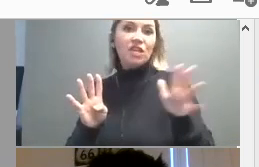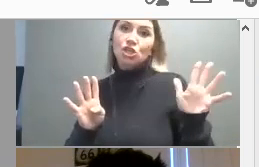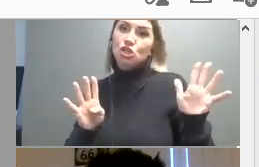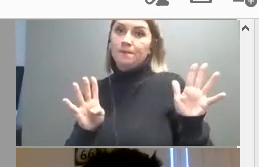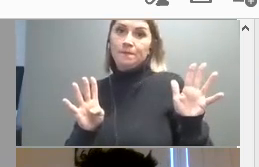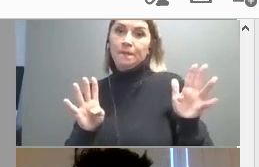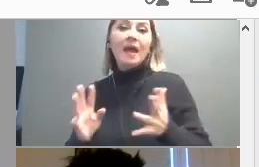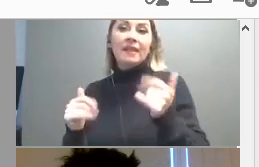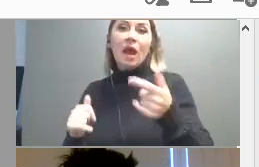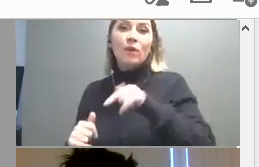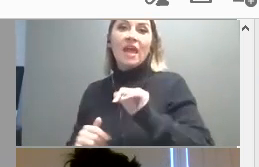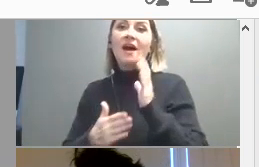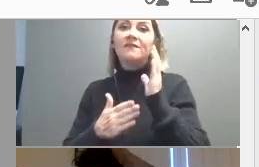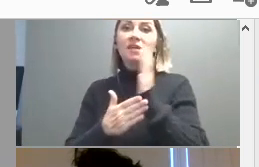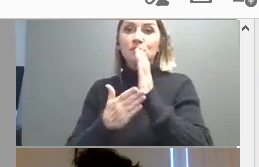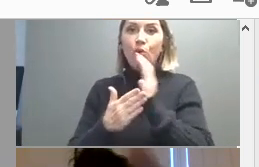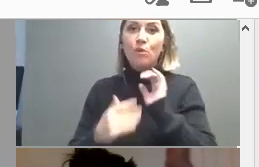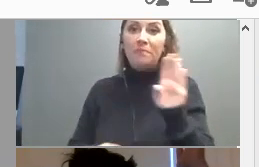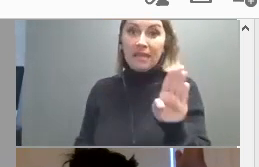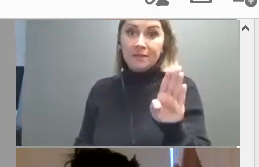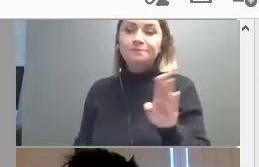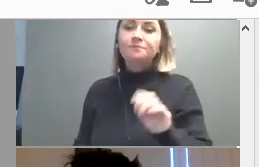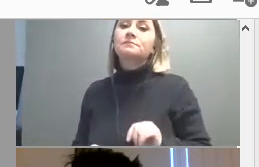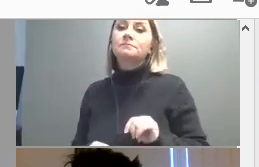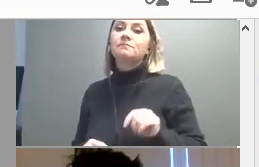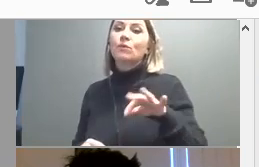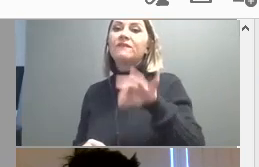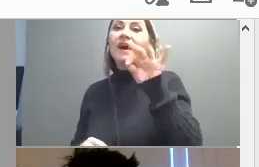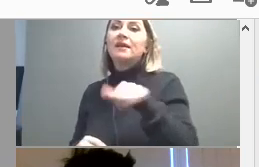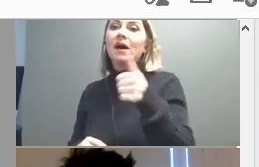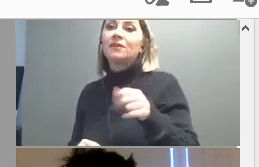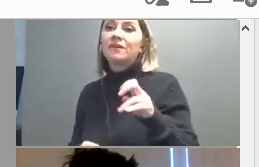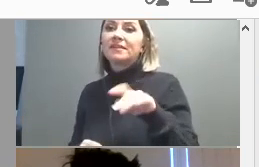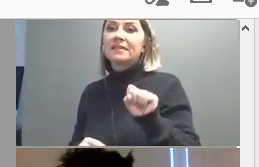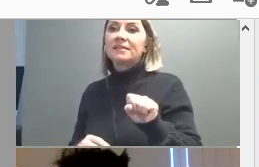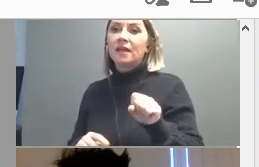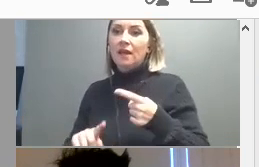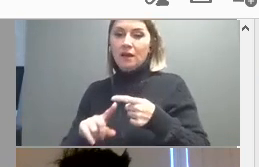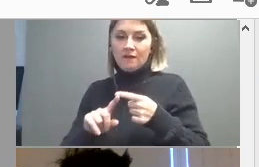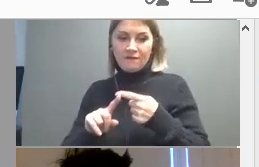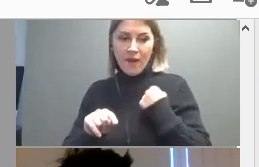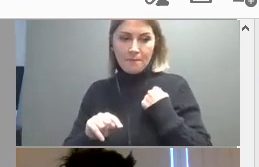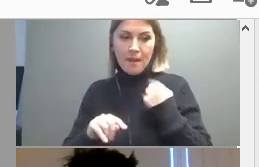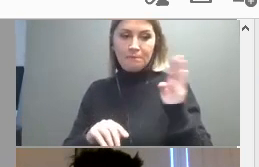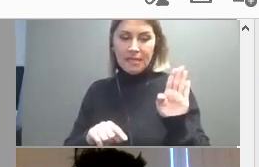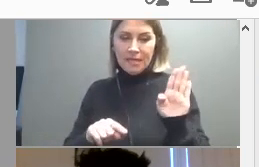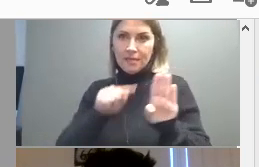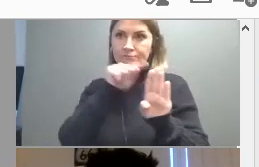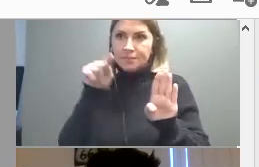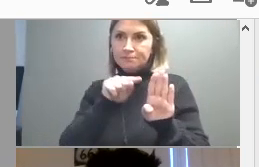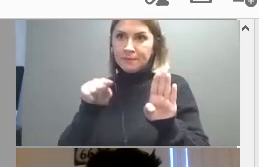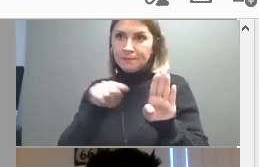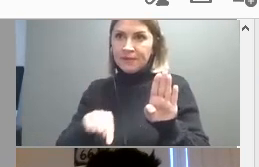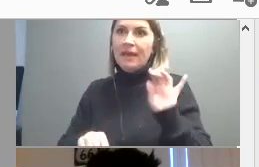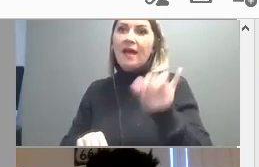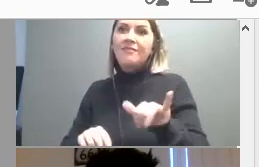And now that we have explored B, we would explore other vertices to from going from B, and that what